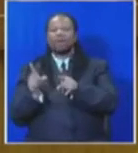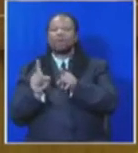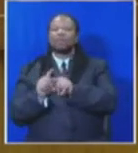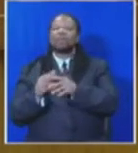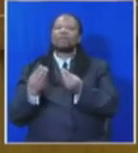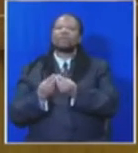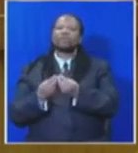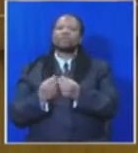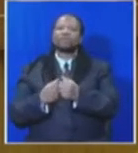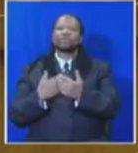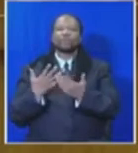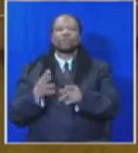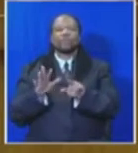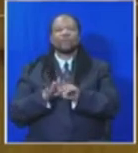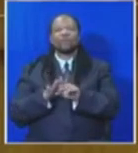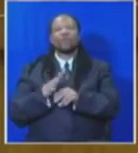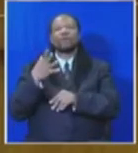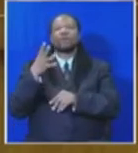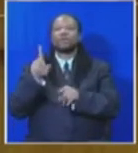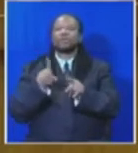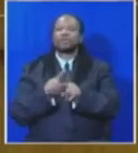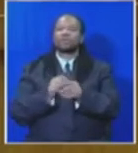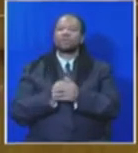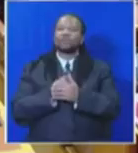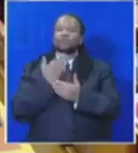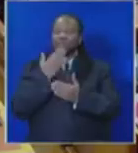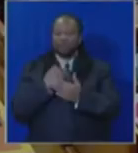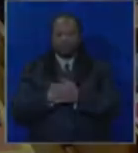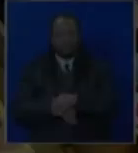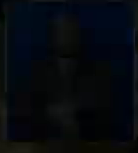consumer bills as unused power is returned to the grid. Thank you. Thank you very much.